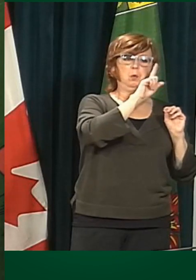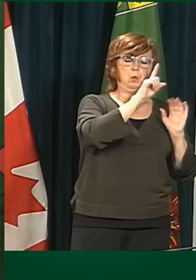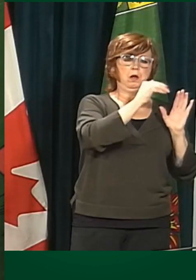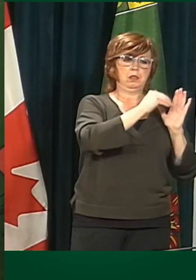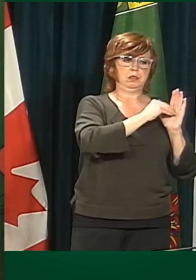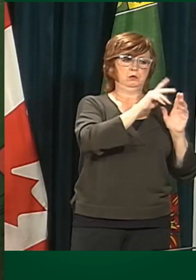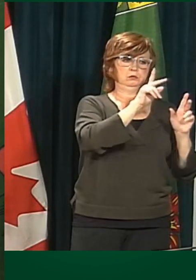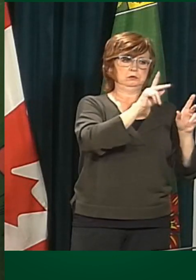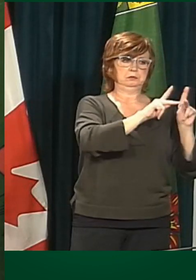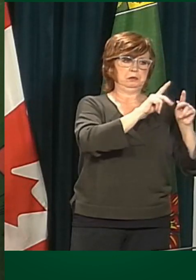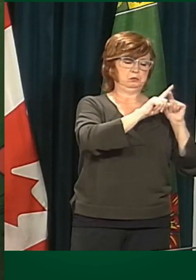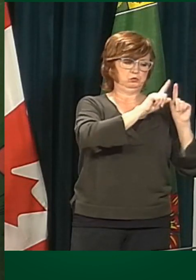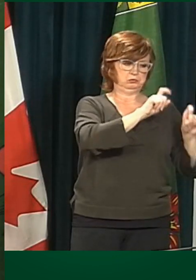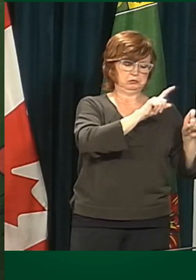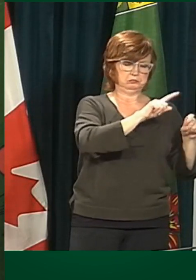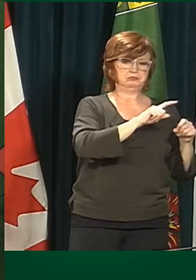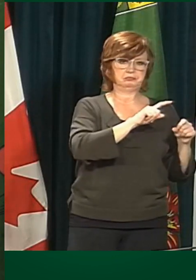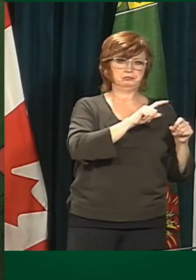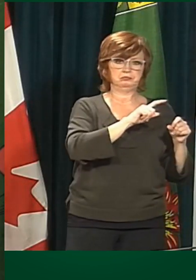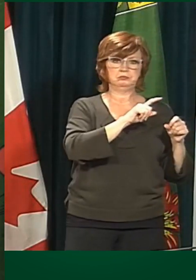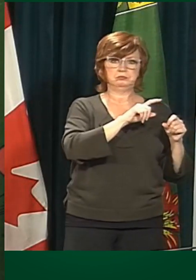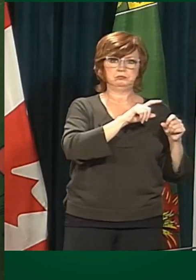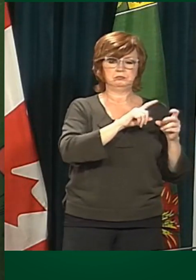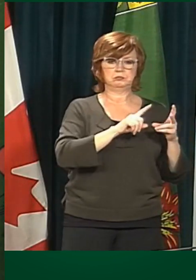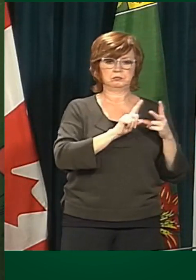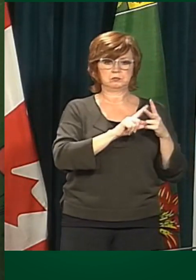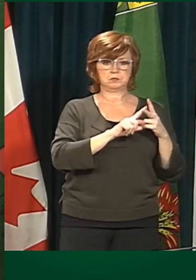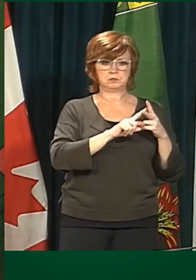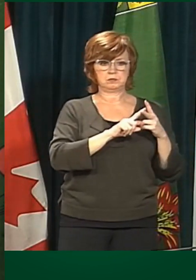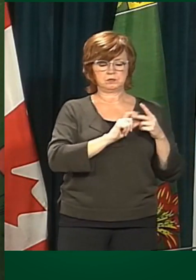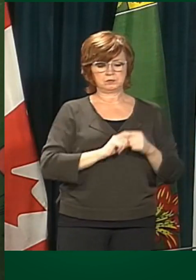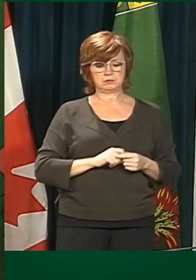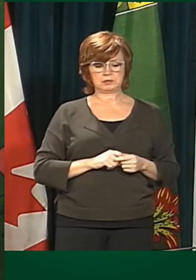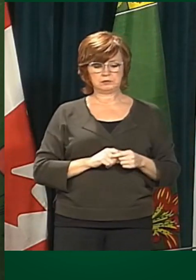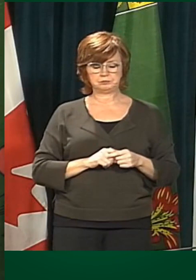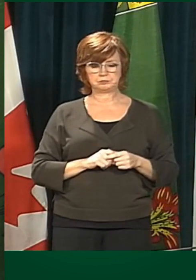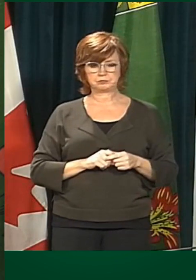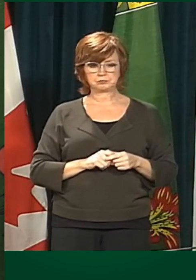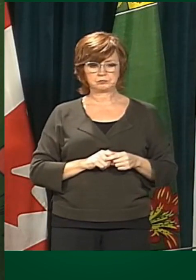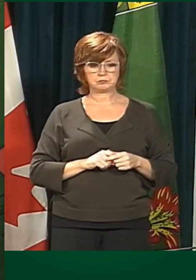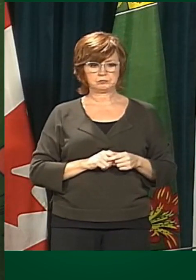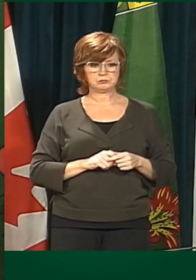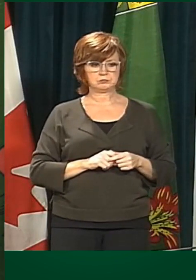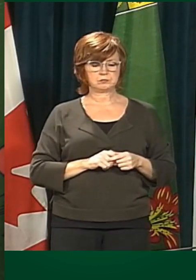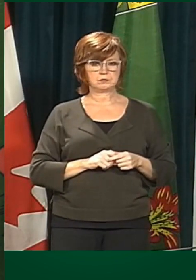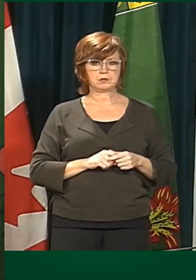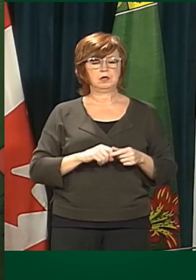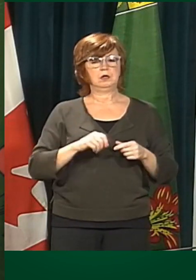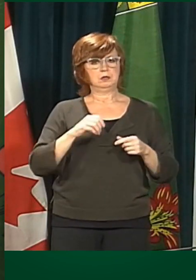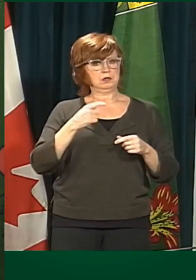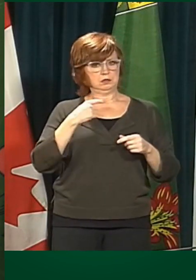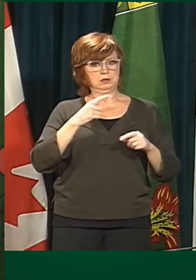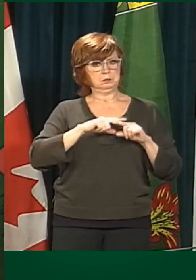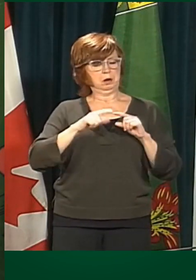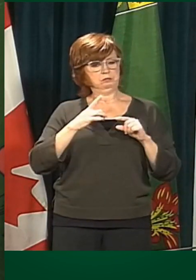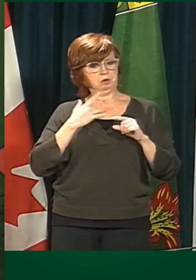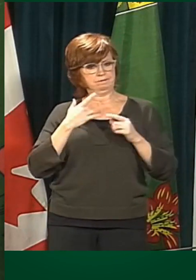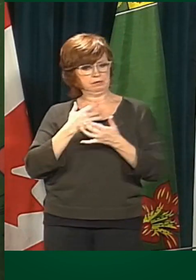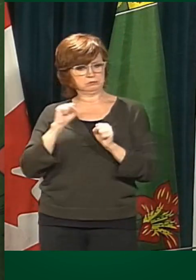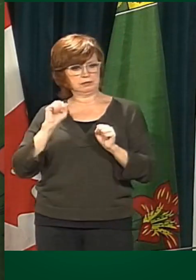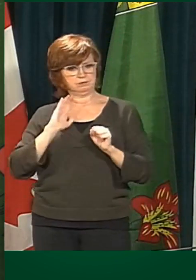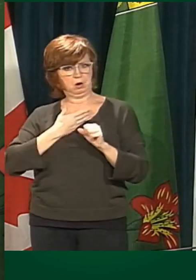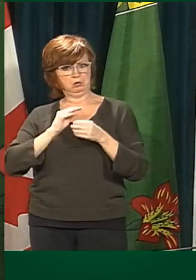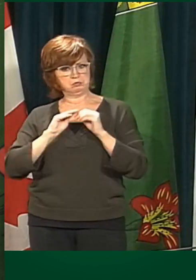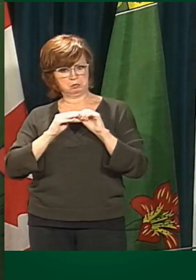We have capacity to contact trace every single person, and our testing numbers are high. But having said